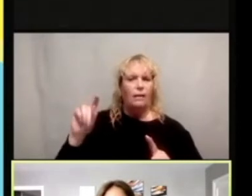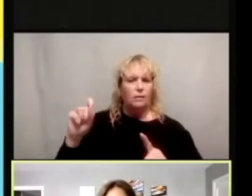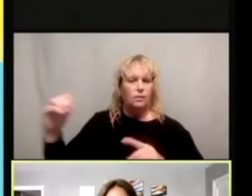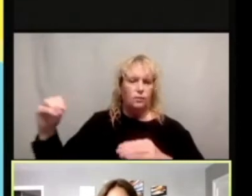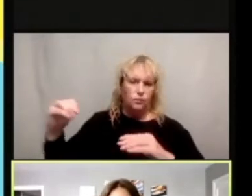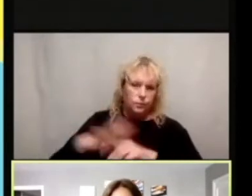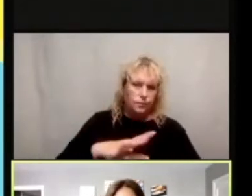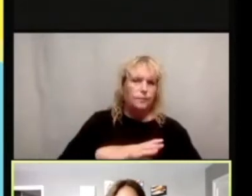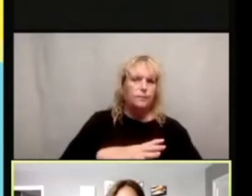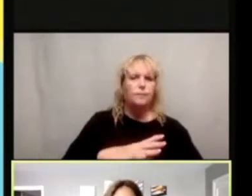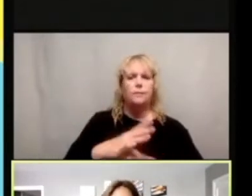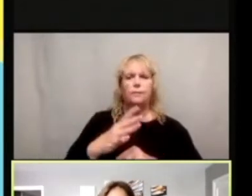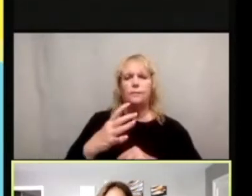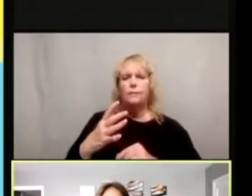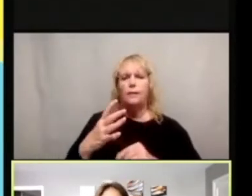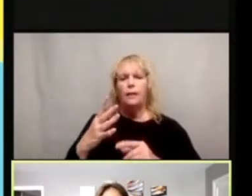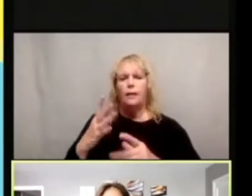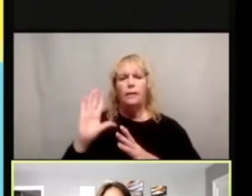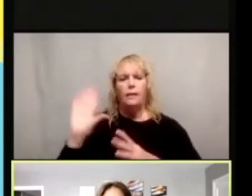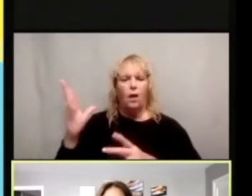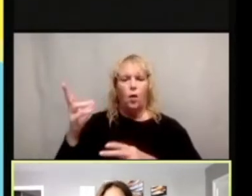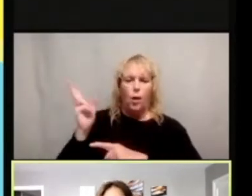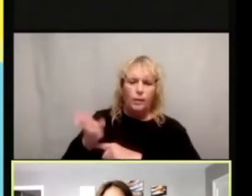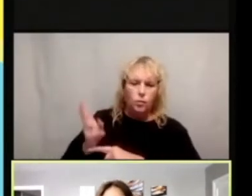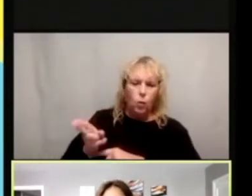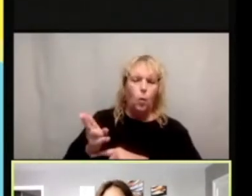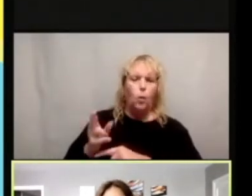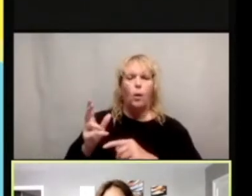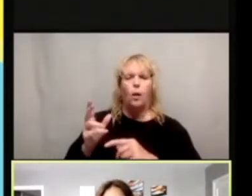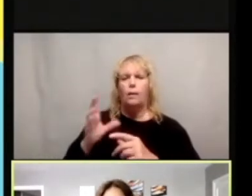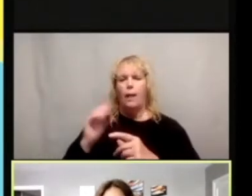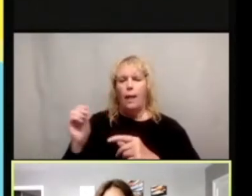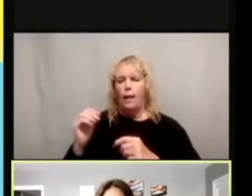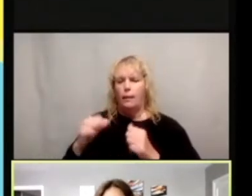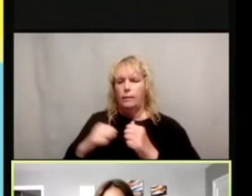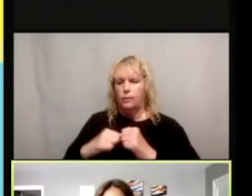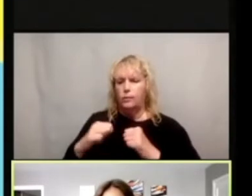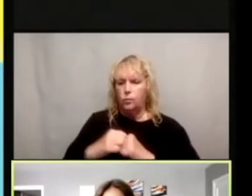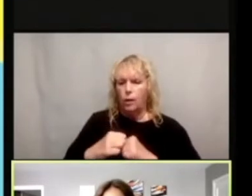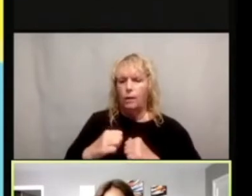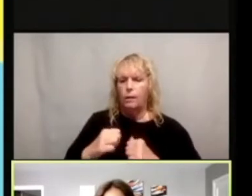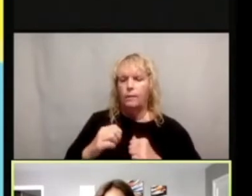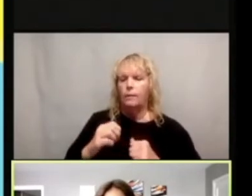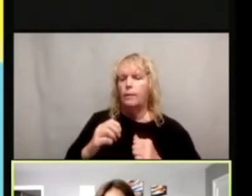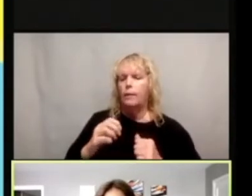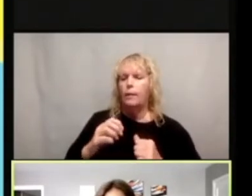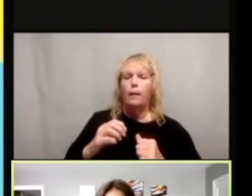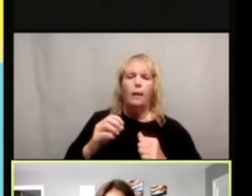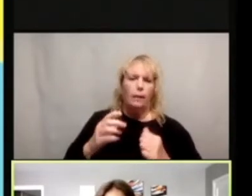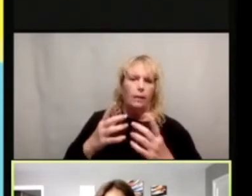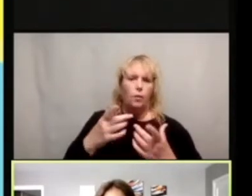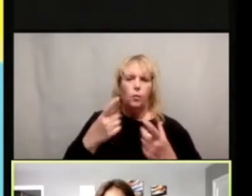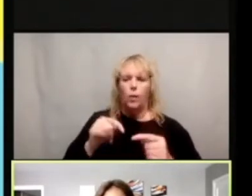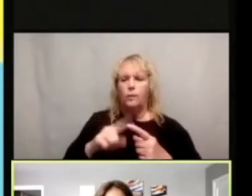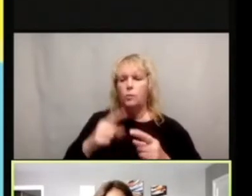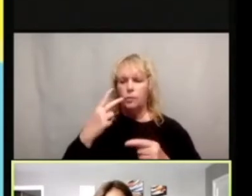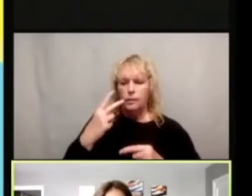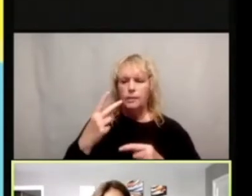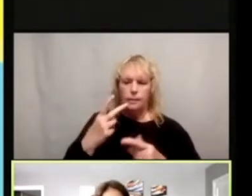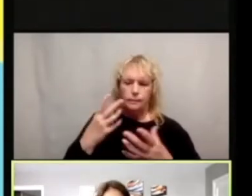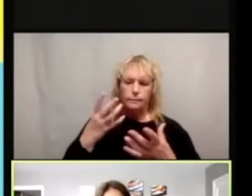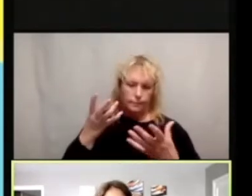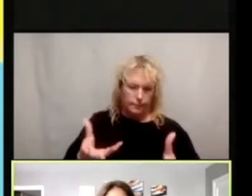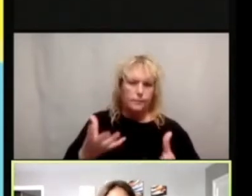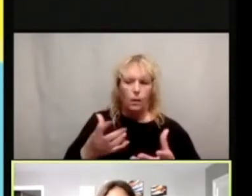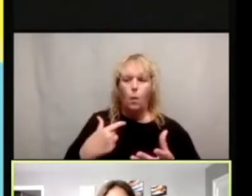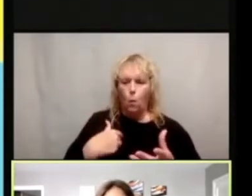that have historical and structural root causes that can explain why we see these disparities in ACEs, right? And I